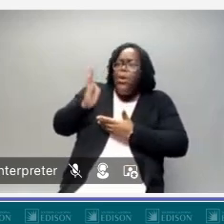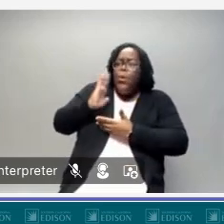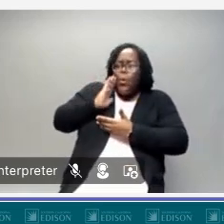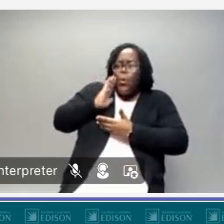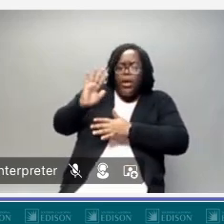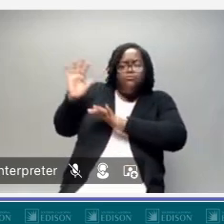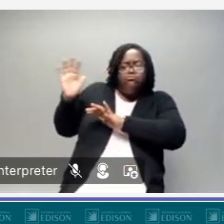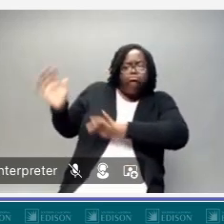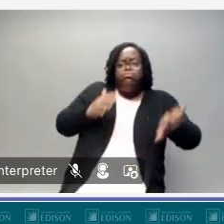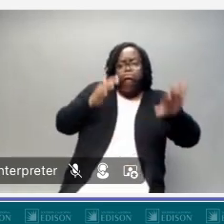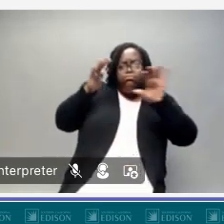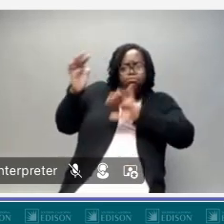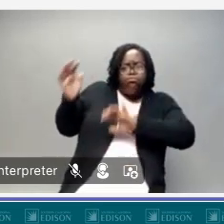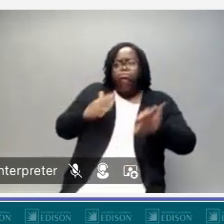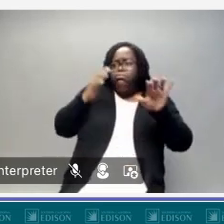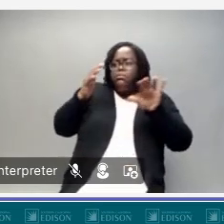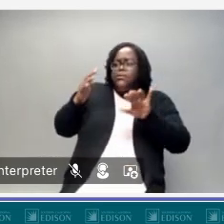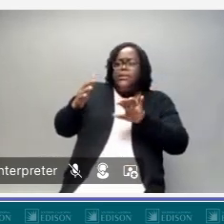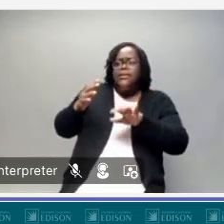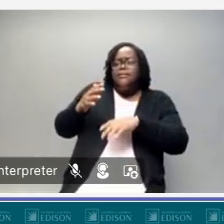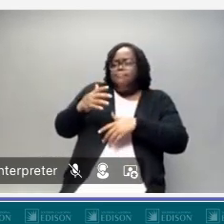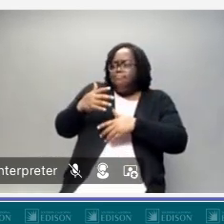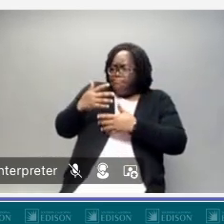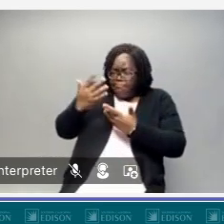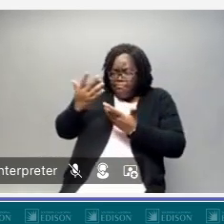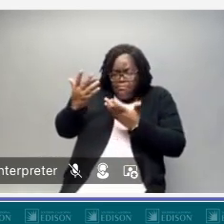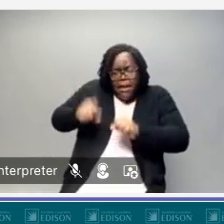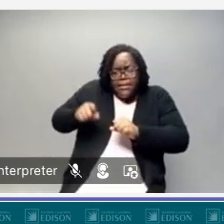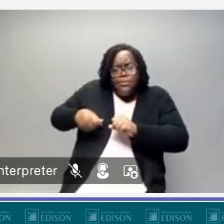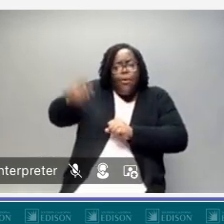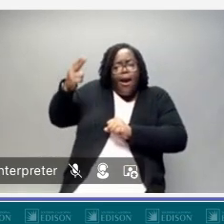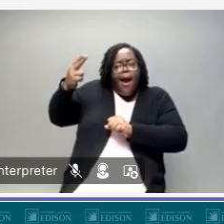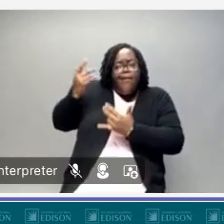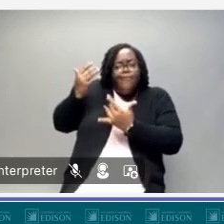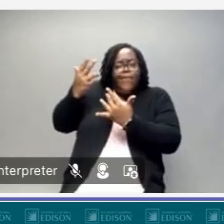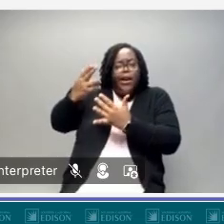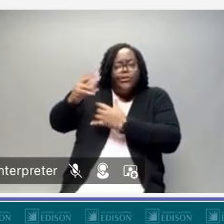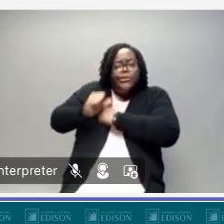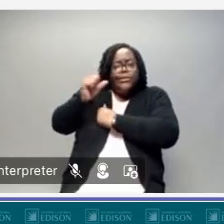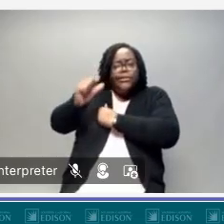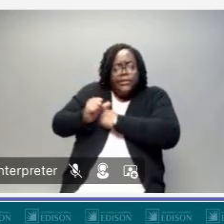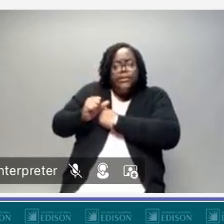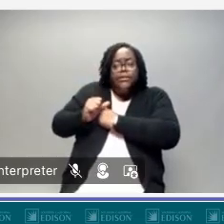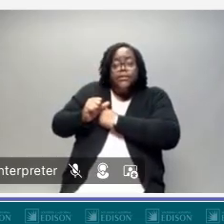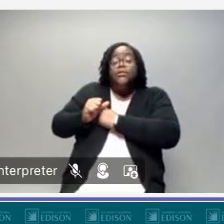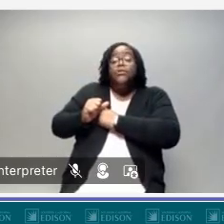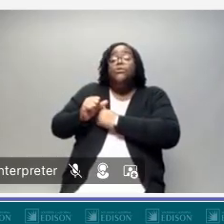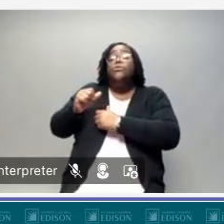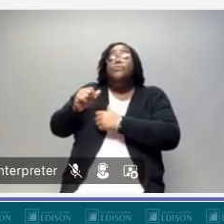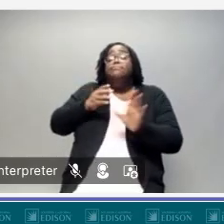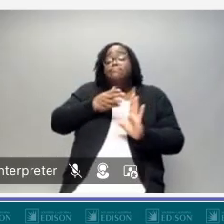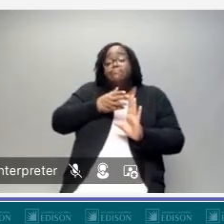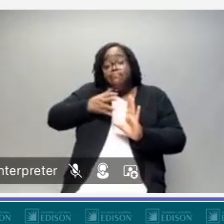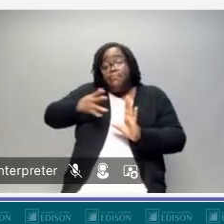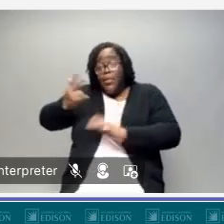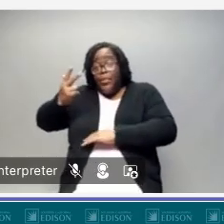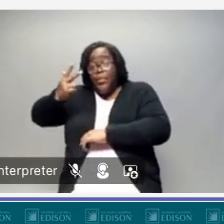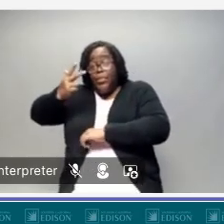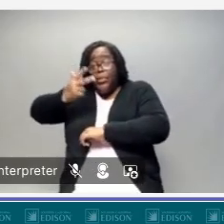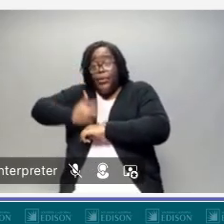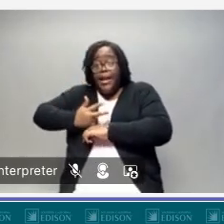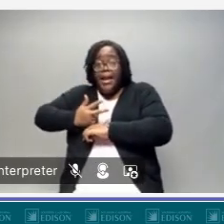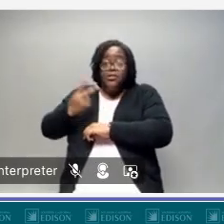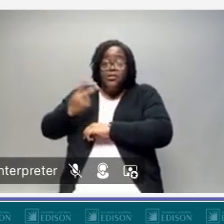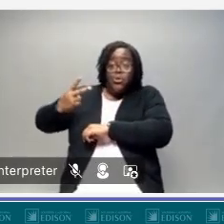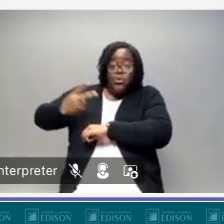in a high fire risk weather event. 3 days out, we will send a notification. Actually, it's between 3 and 2